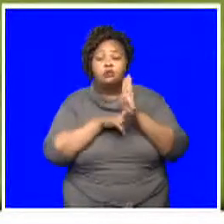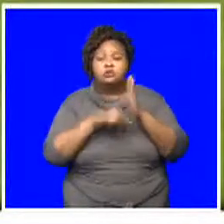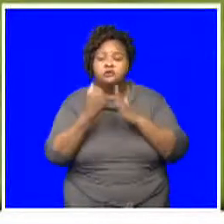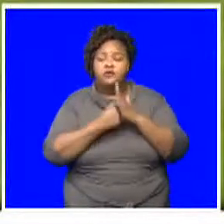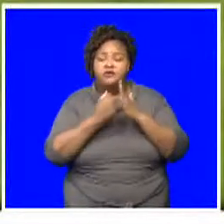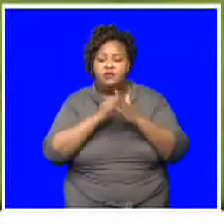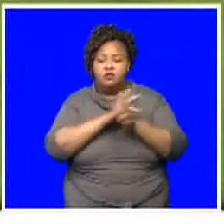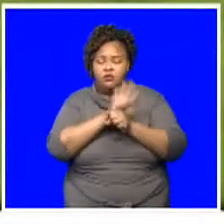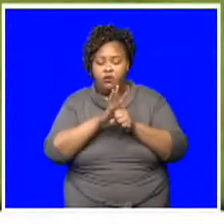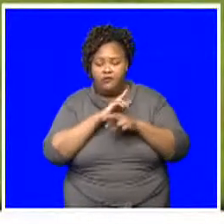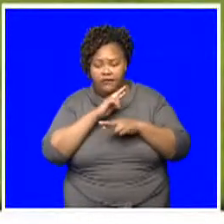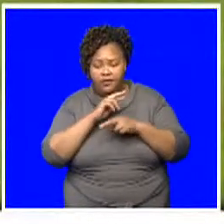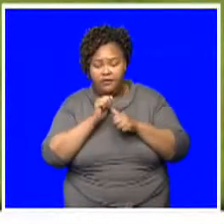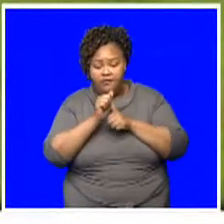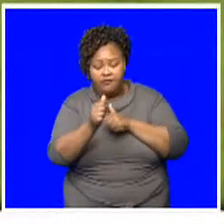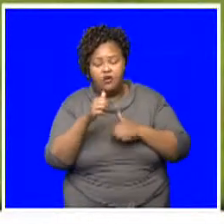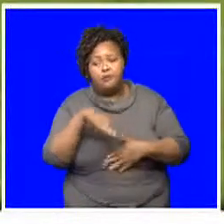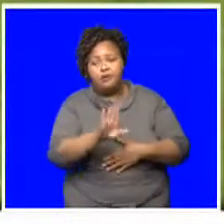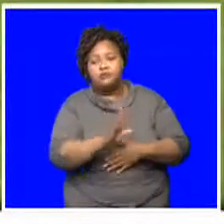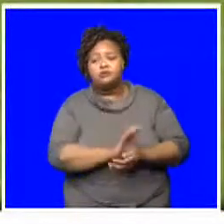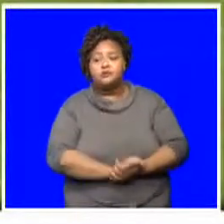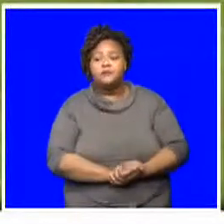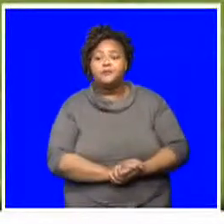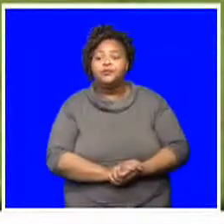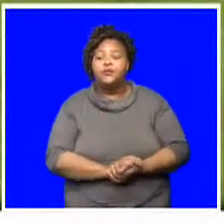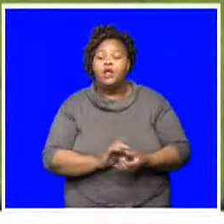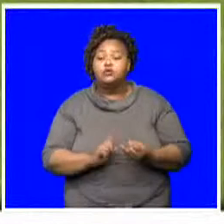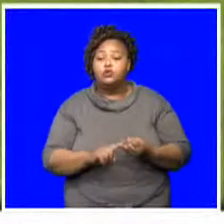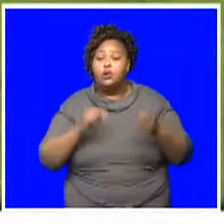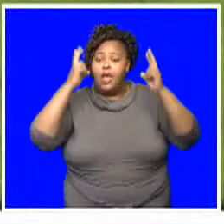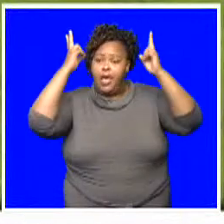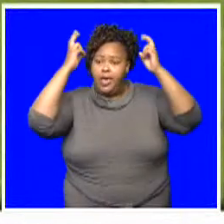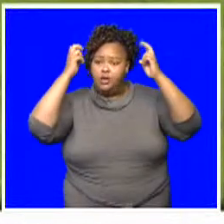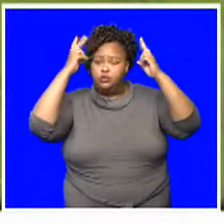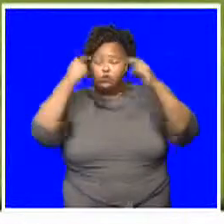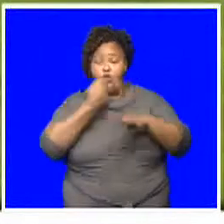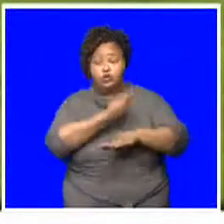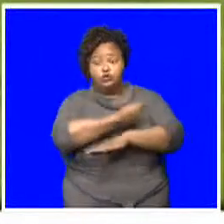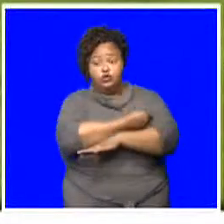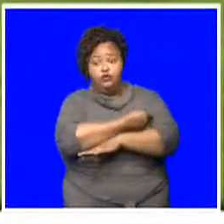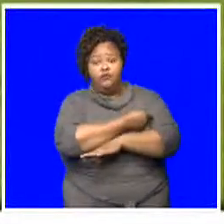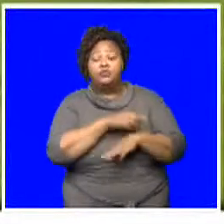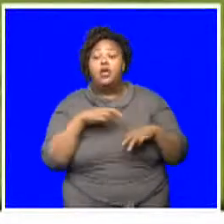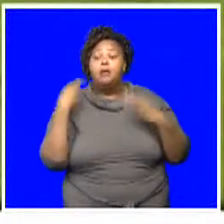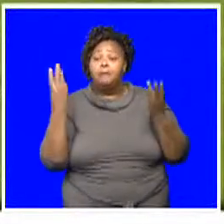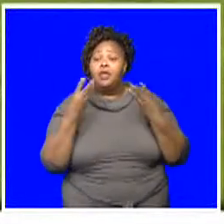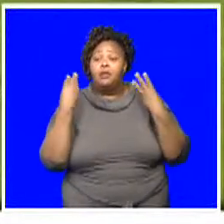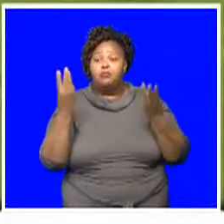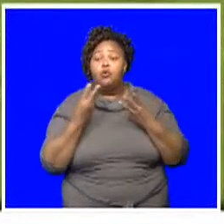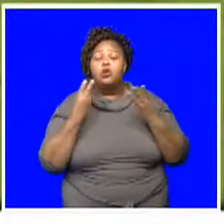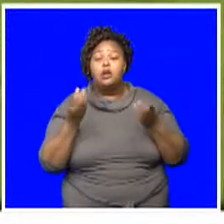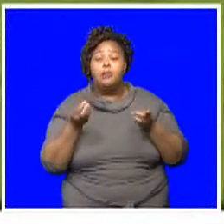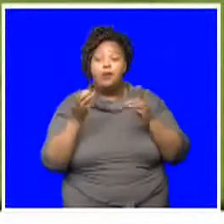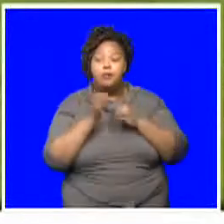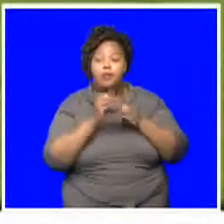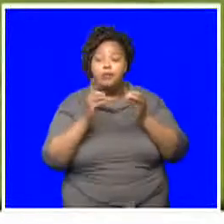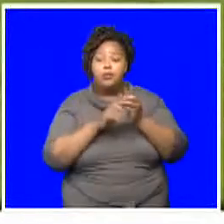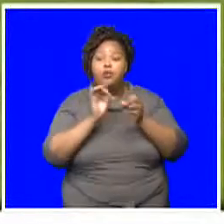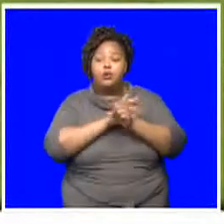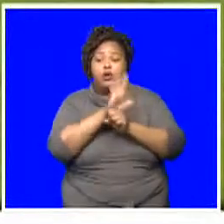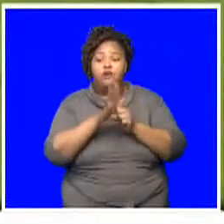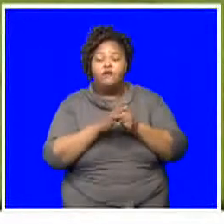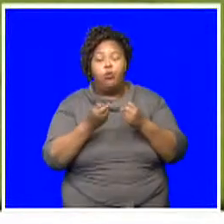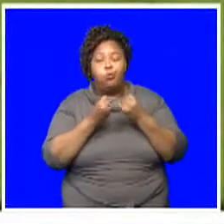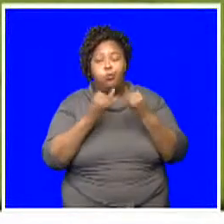ndzaba yetekujova ngoba nawubuka noma uyabona lokho ukuthi tiyanza letinombolo kodwa labasishiyako bayehla